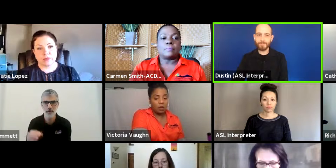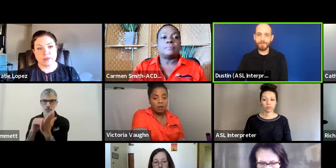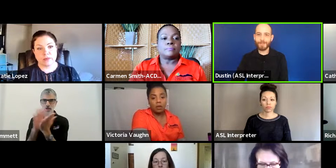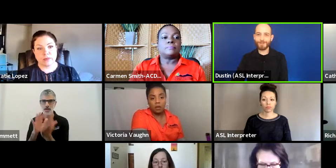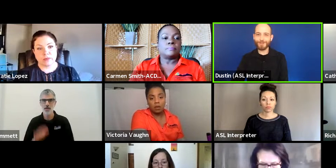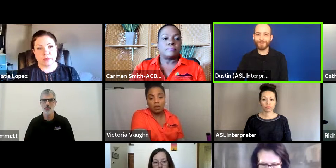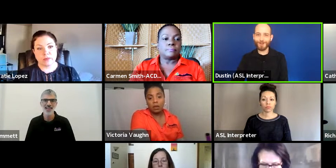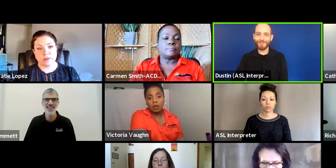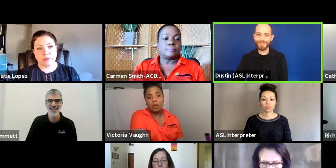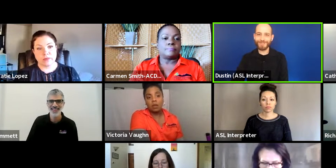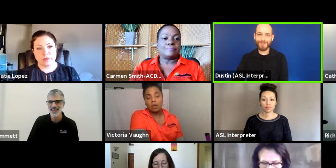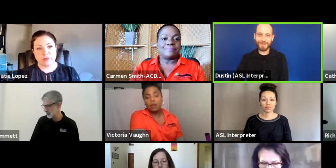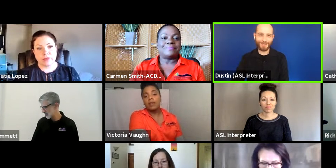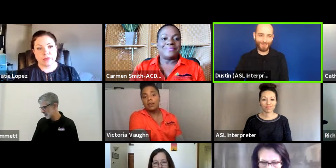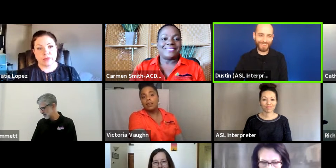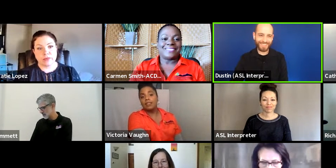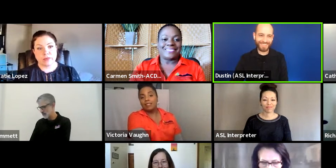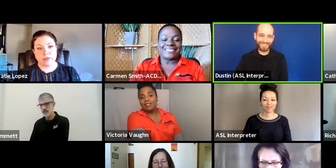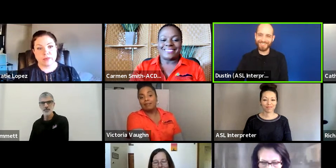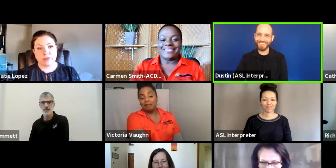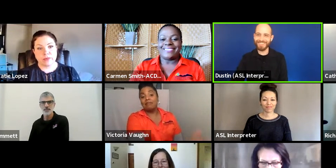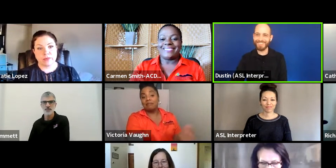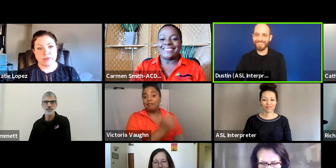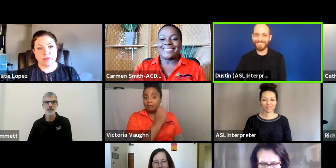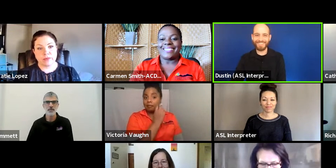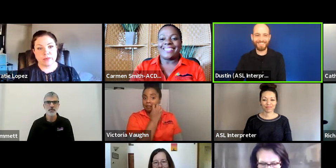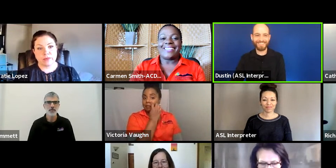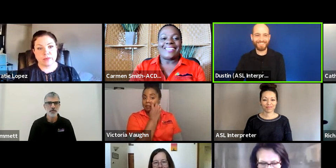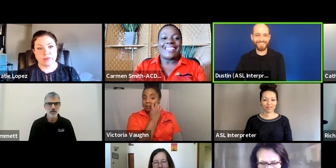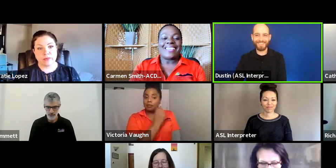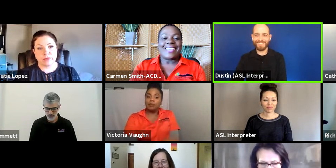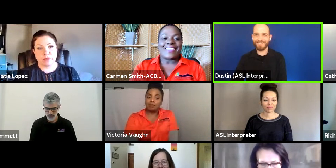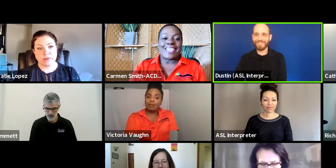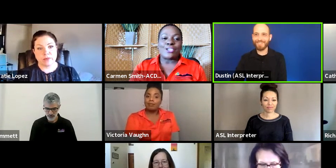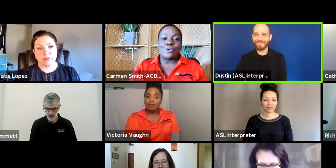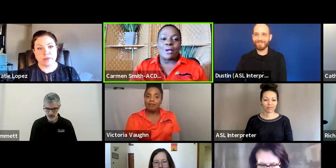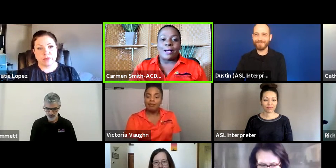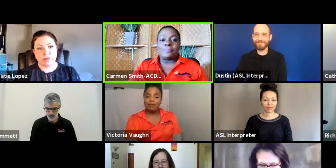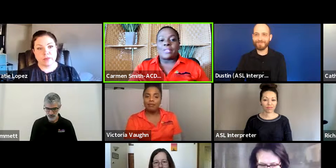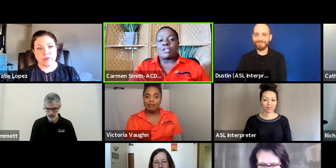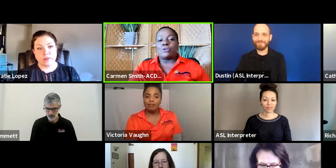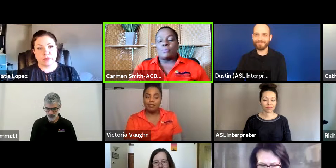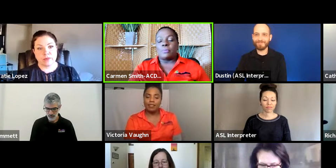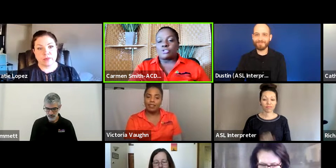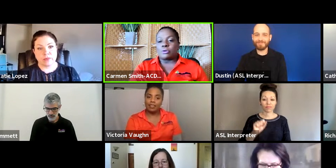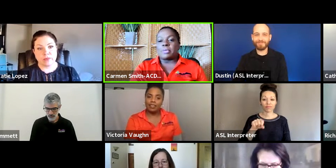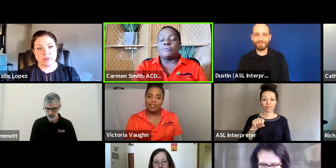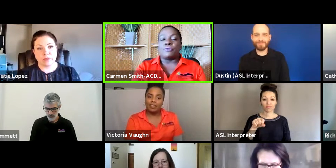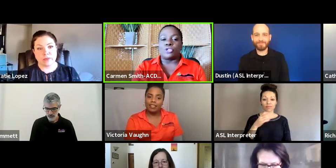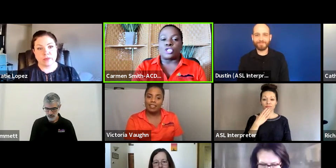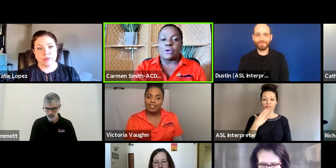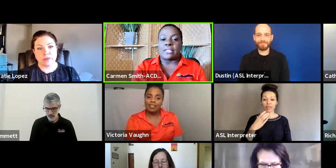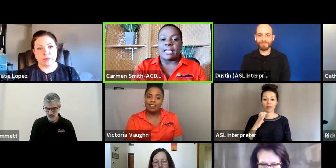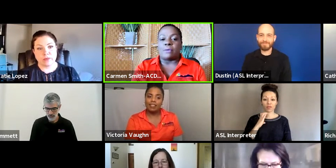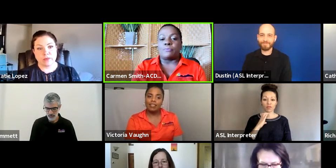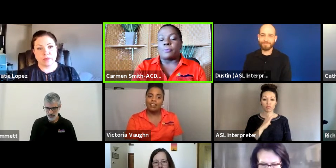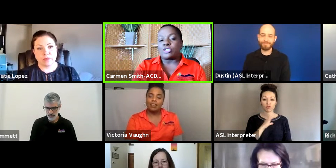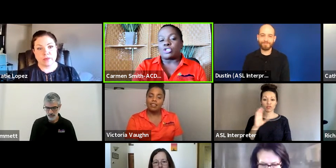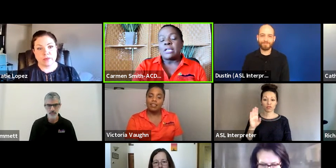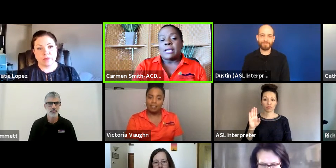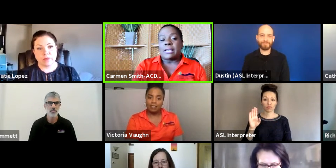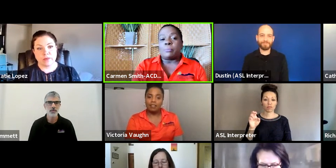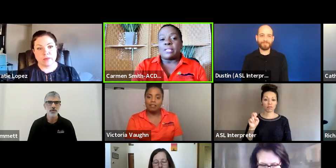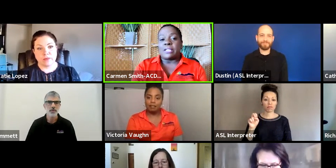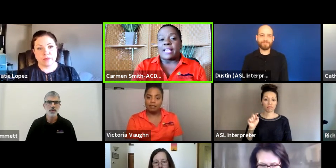Okay, that's good to know. I'll be sure to write that down. Yeah, thank you. Thank you, Commissioner Benton, for sharing